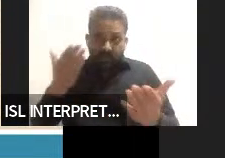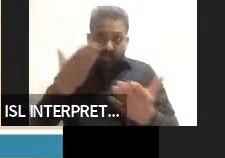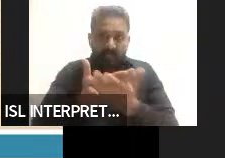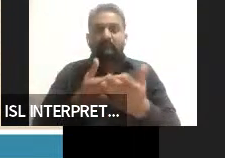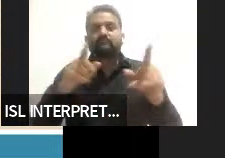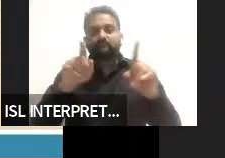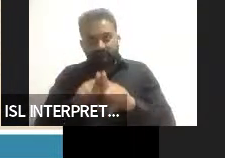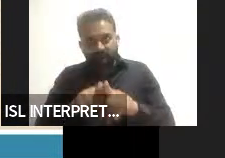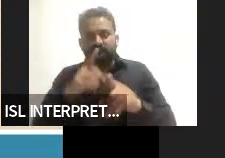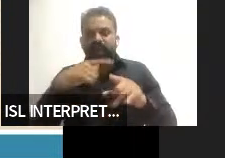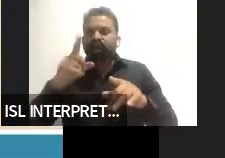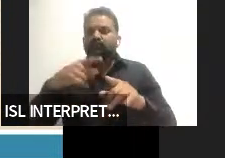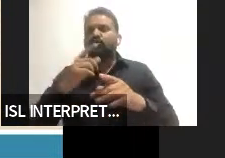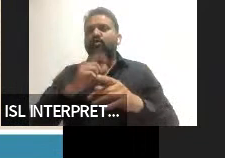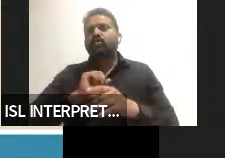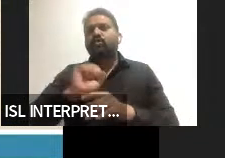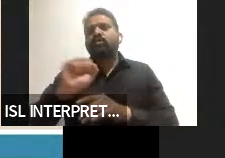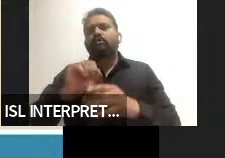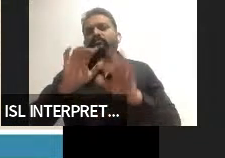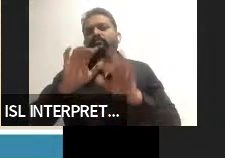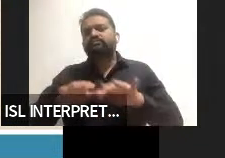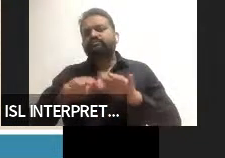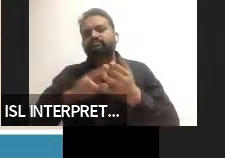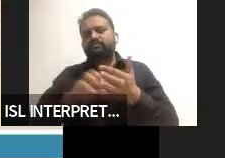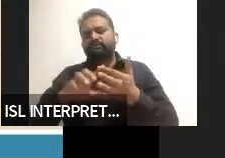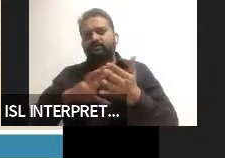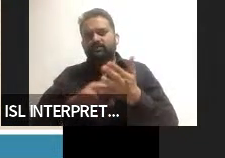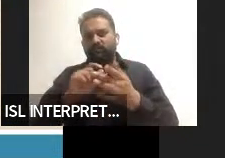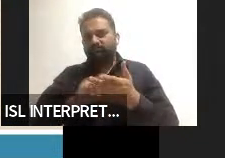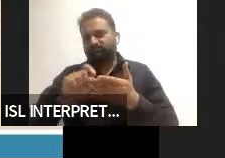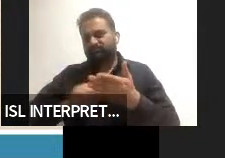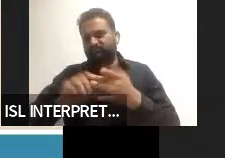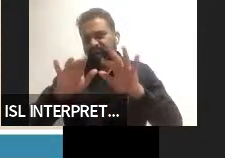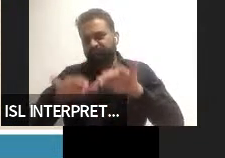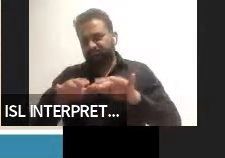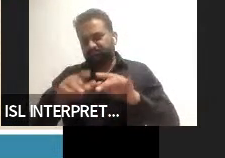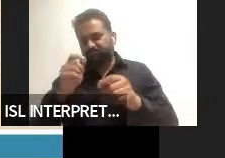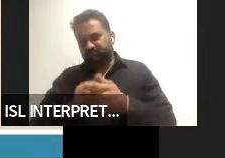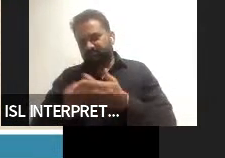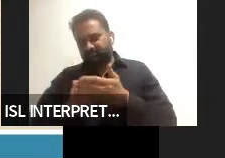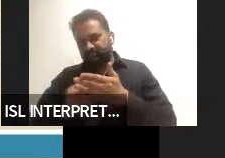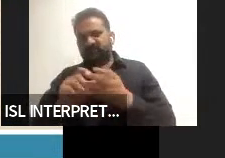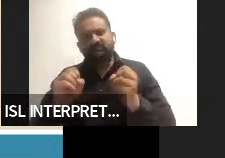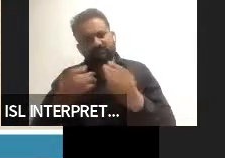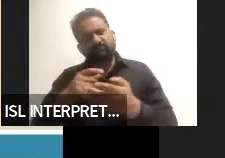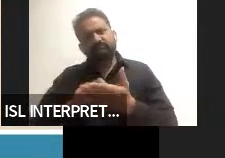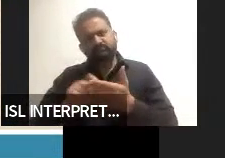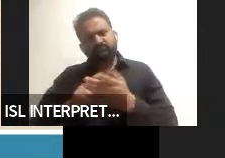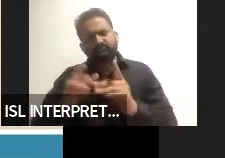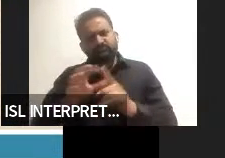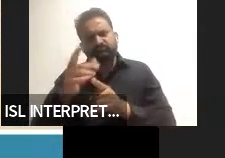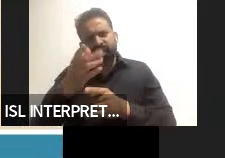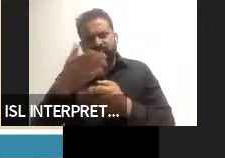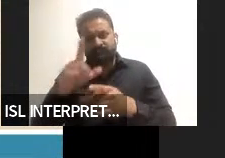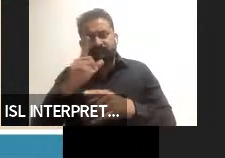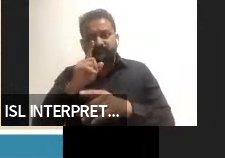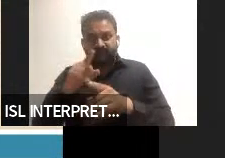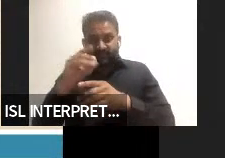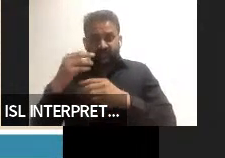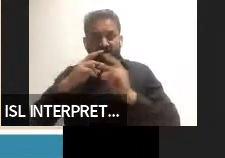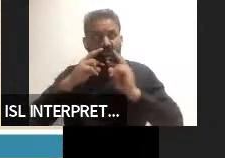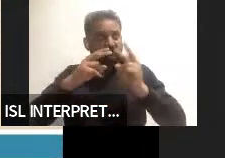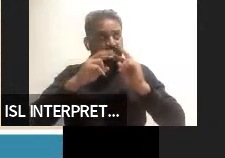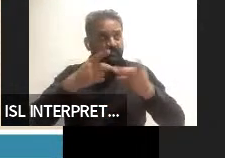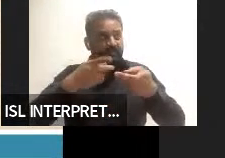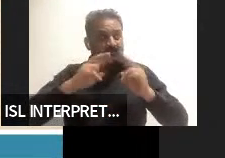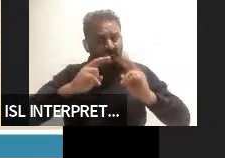start writing your respondent memo. After submitting the claimant memo, you should start writing as if you are counsel for respondent and you just have to